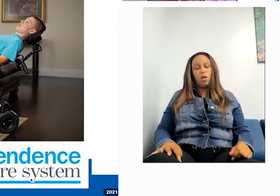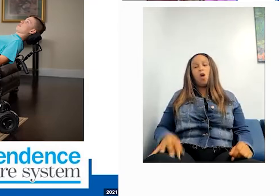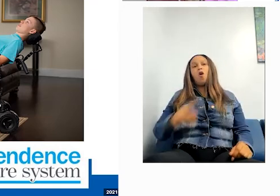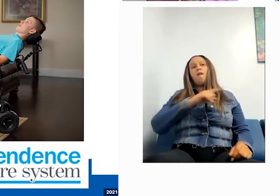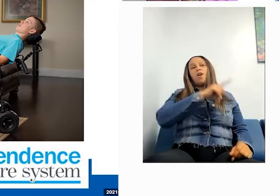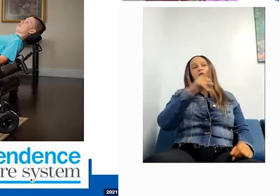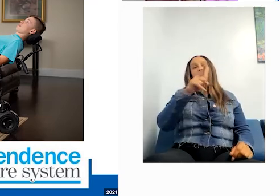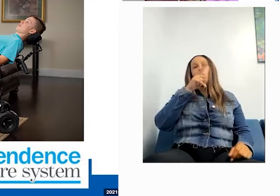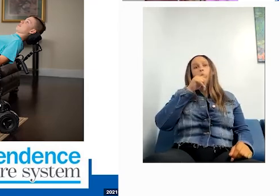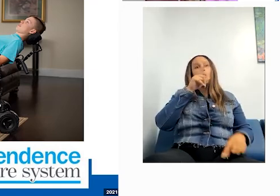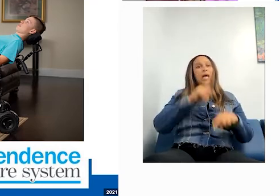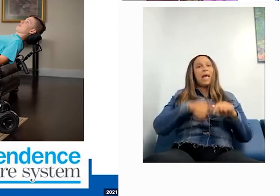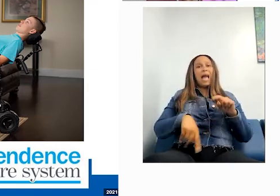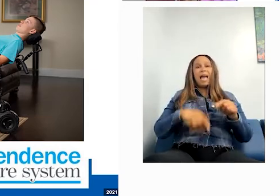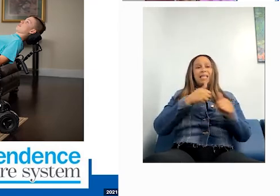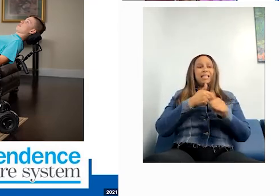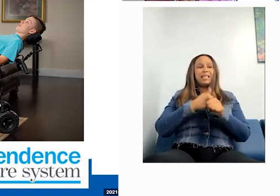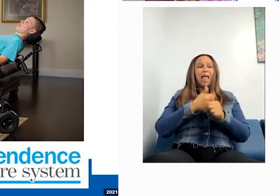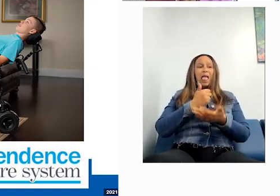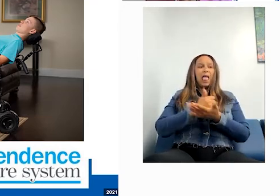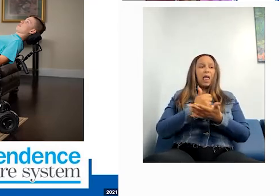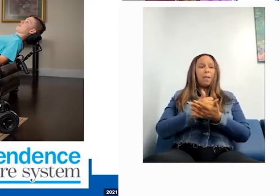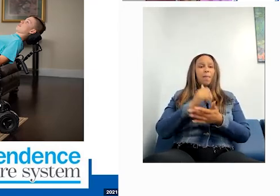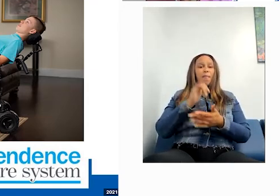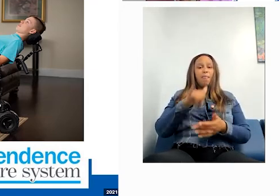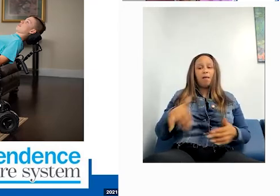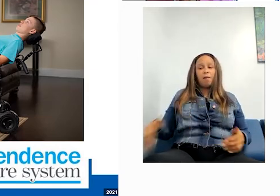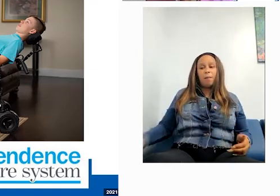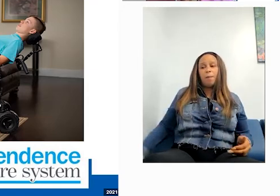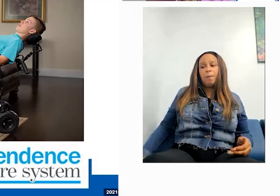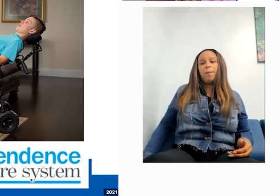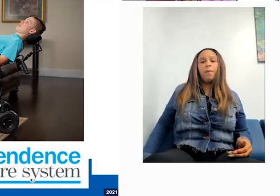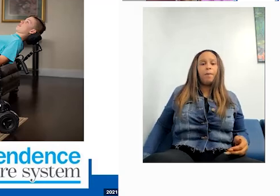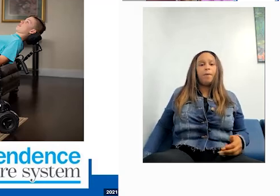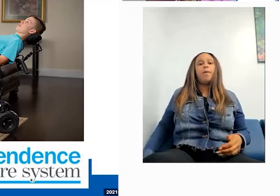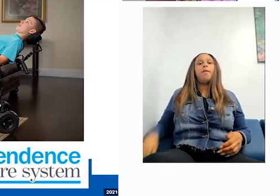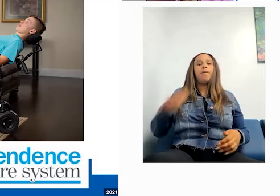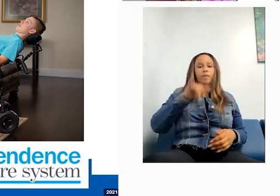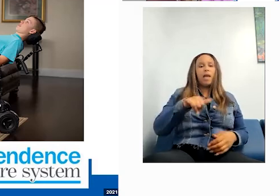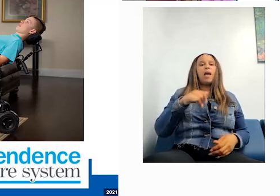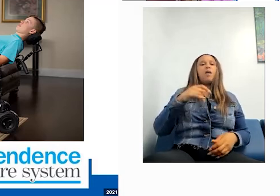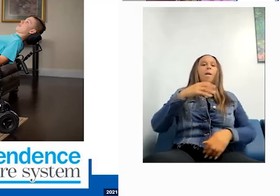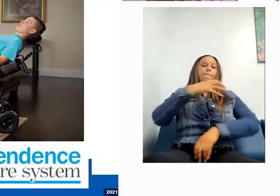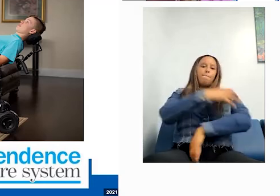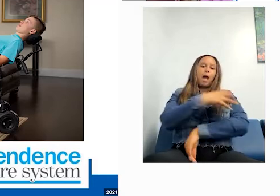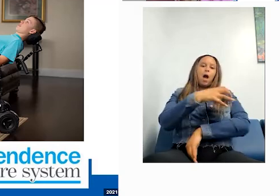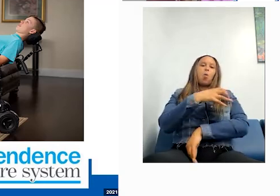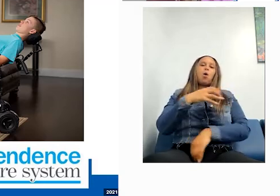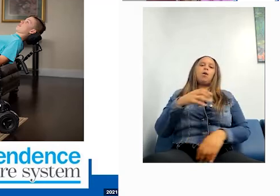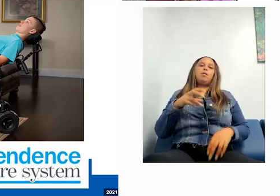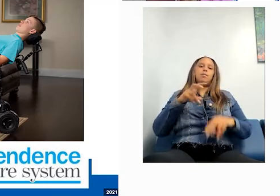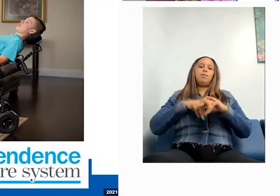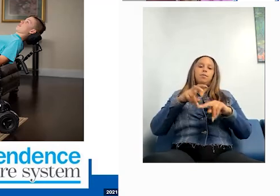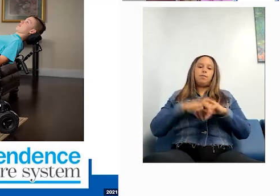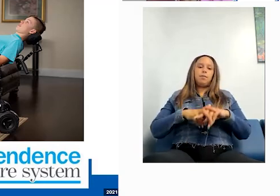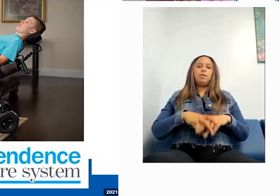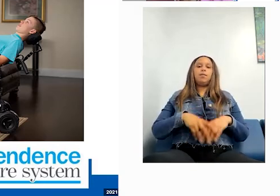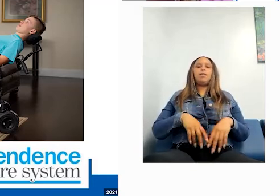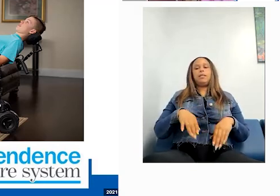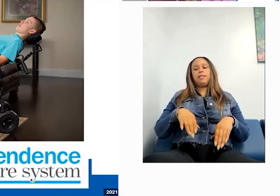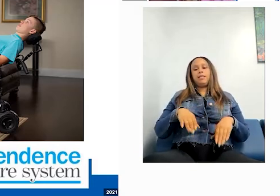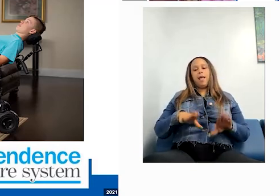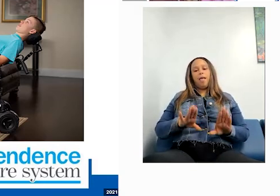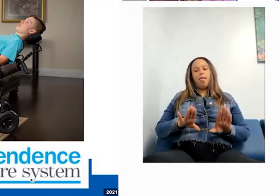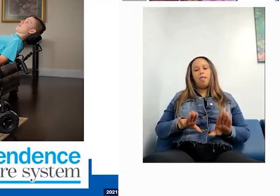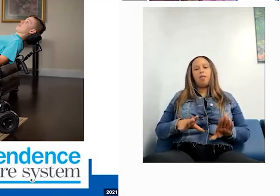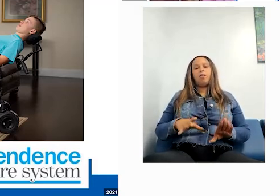relieve their own pressure, that's when we get into power seating, and we look at power tilt, recline, and elevating leg rests